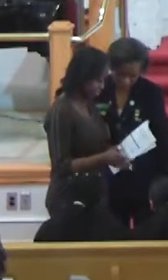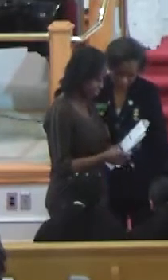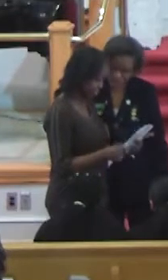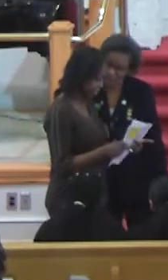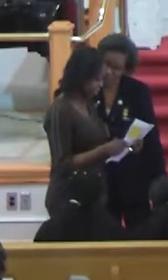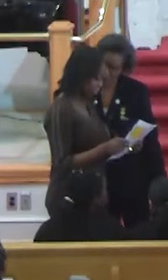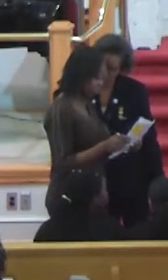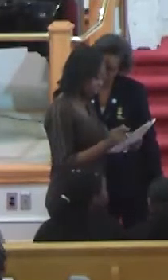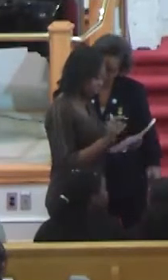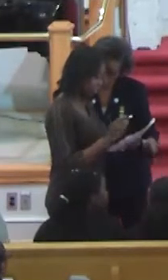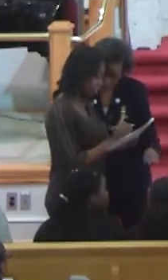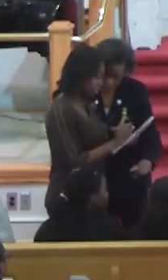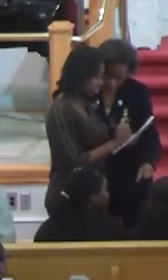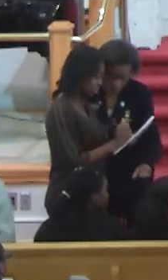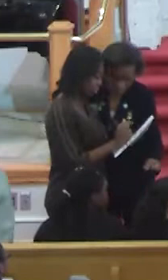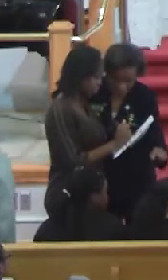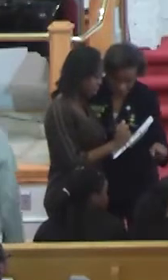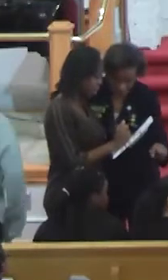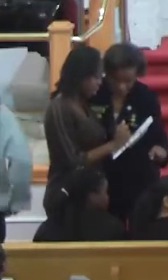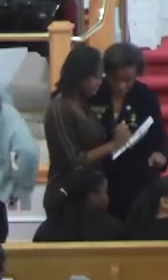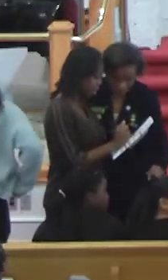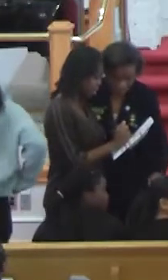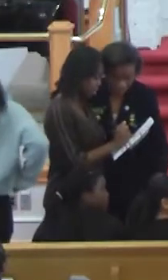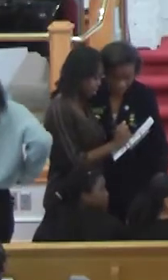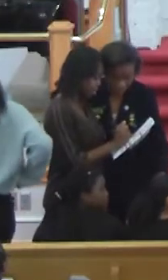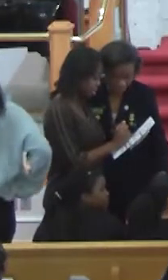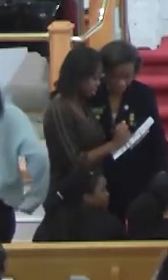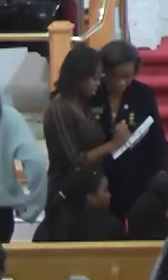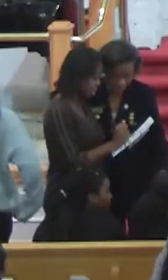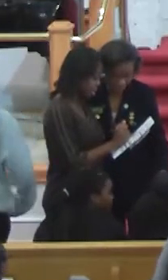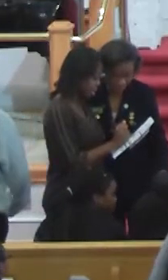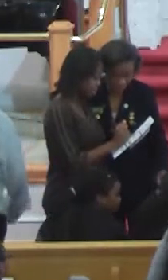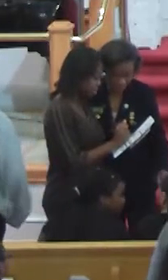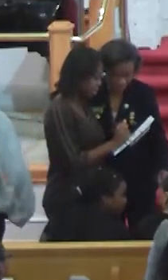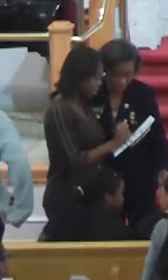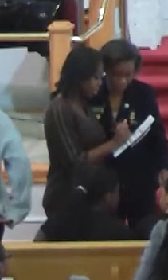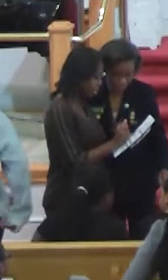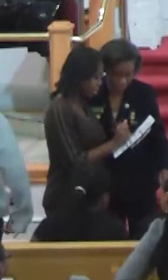with us. And I invite you to bless the Lord with us. Amen.